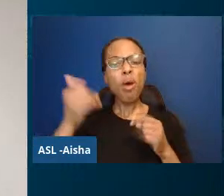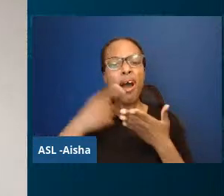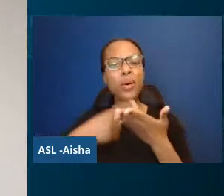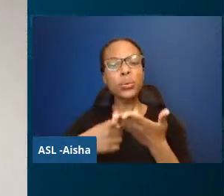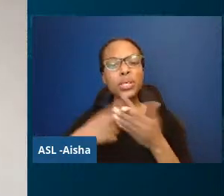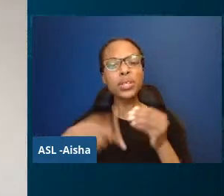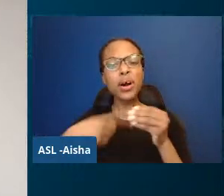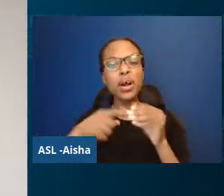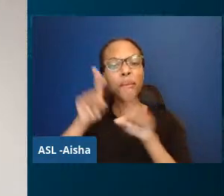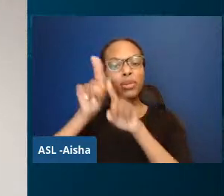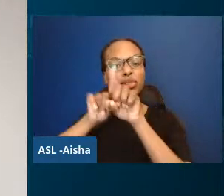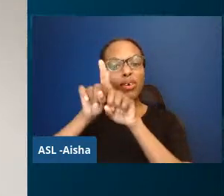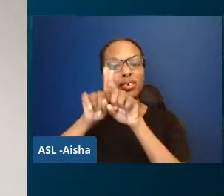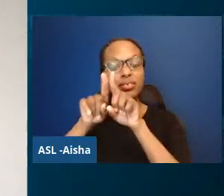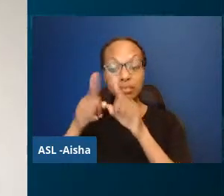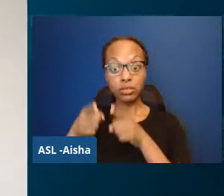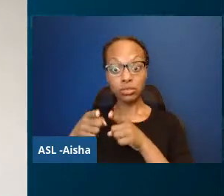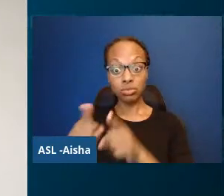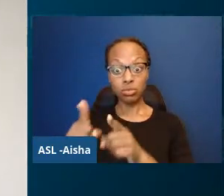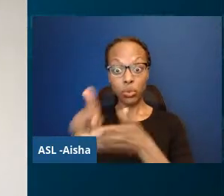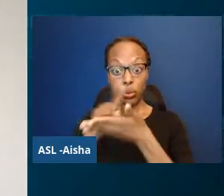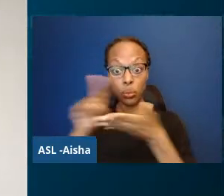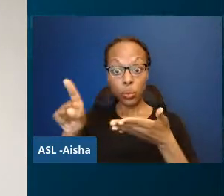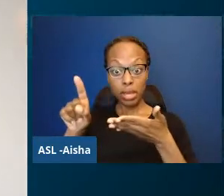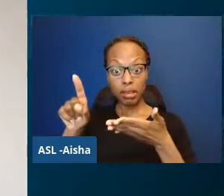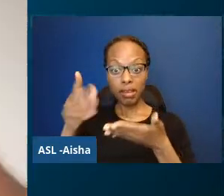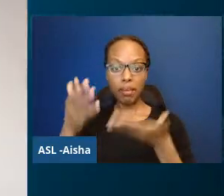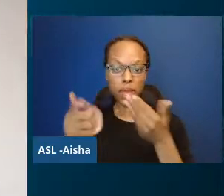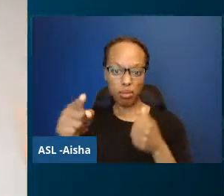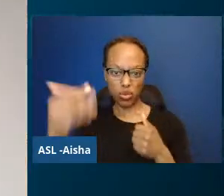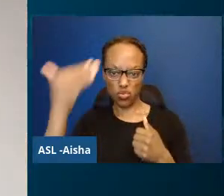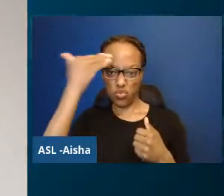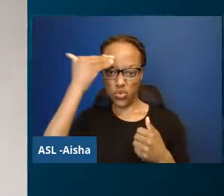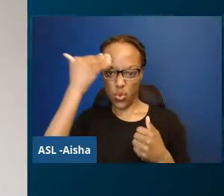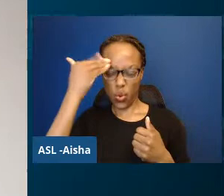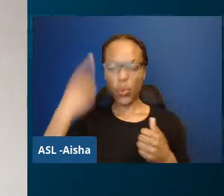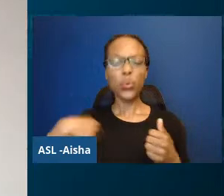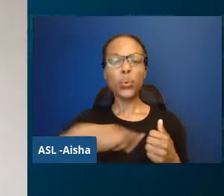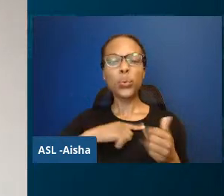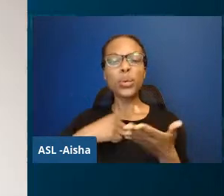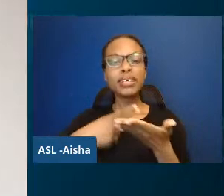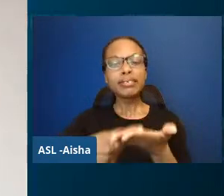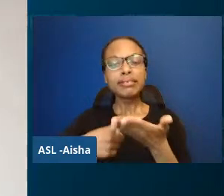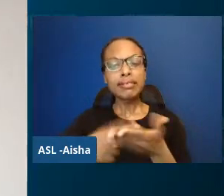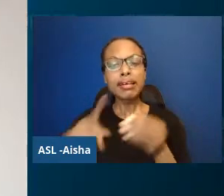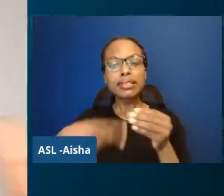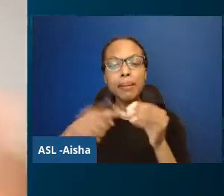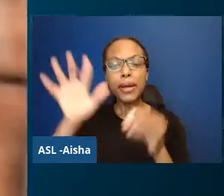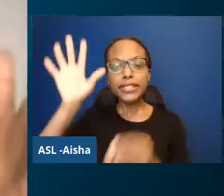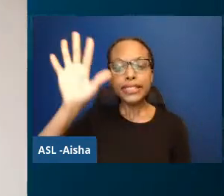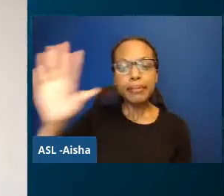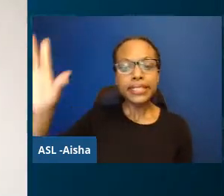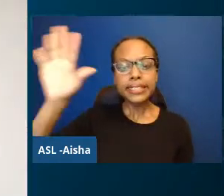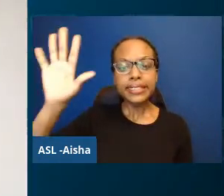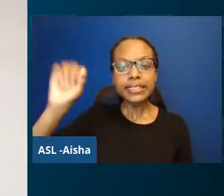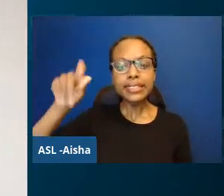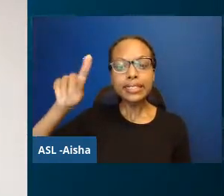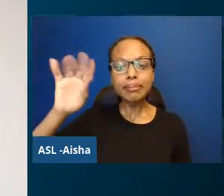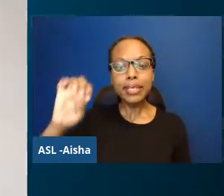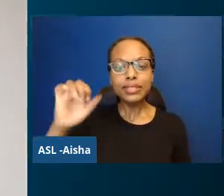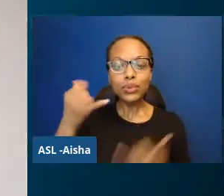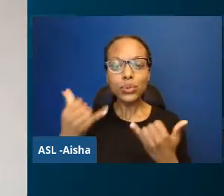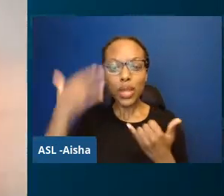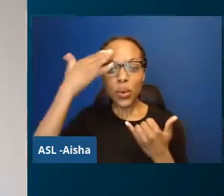us throughout the week, you might know the reason why we are talking about space stuff today. And the reason is because